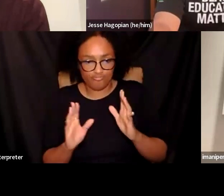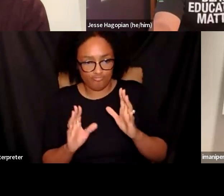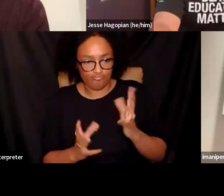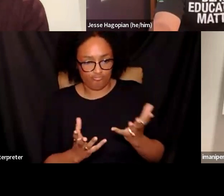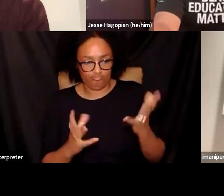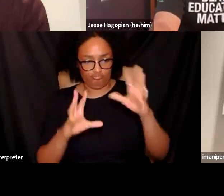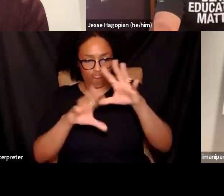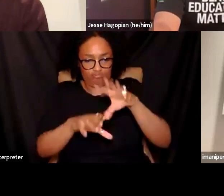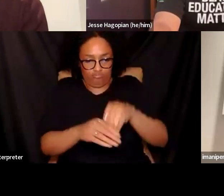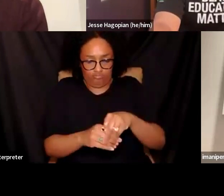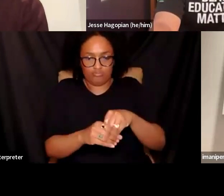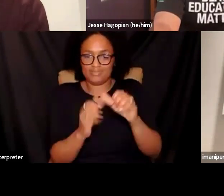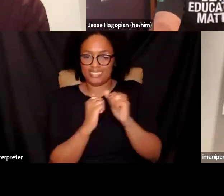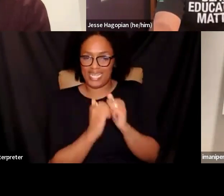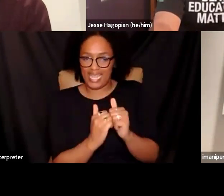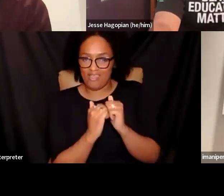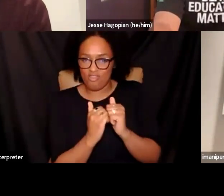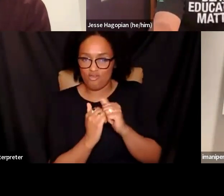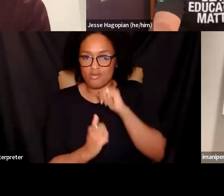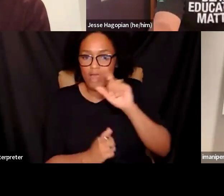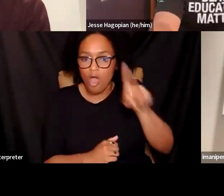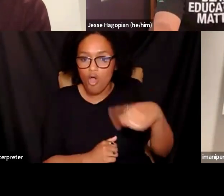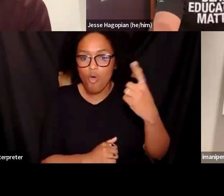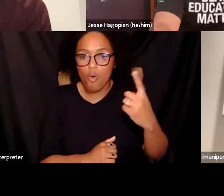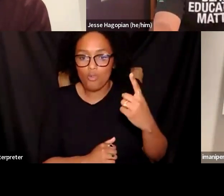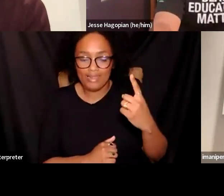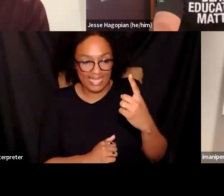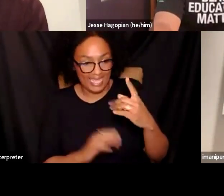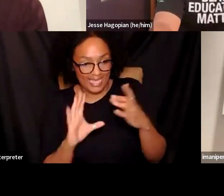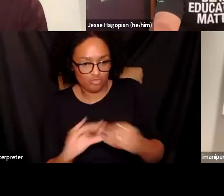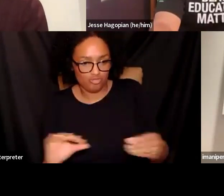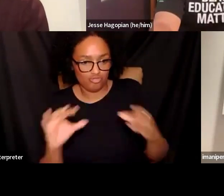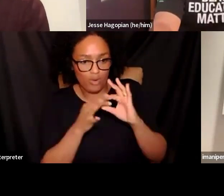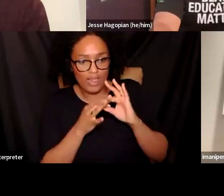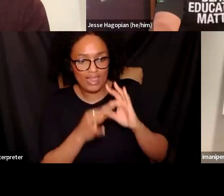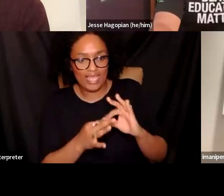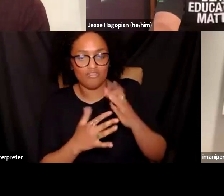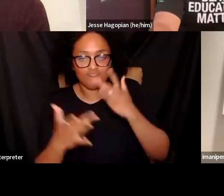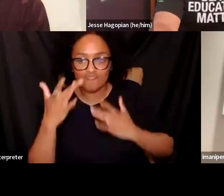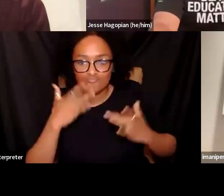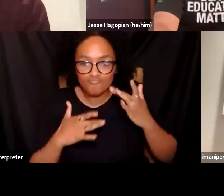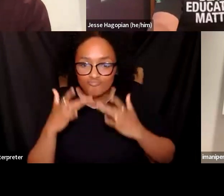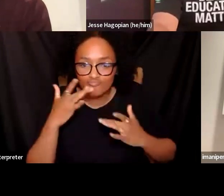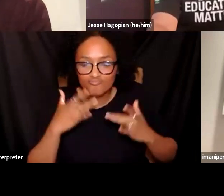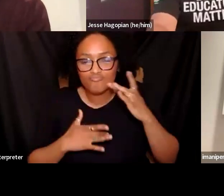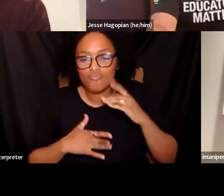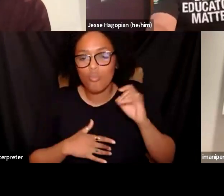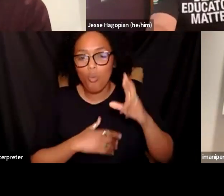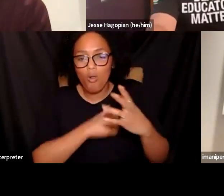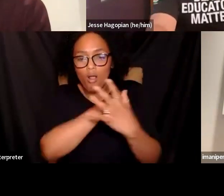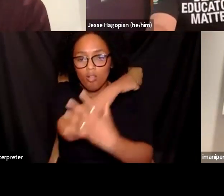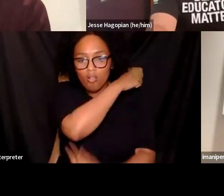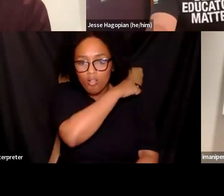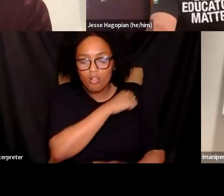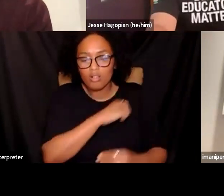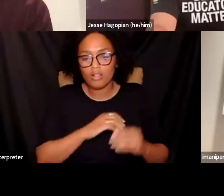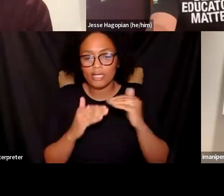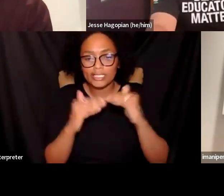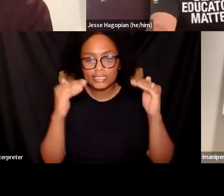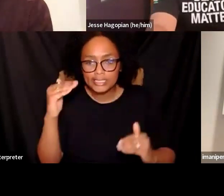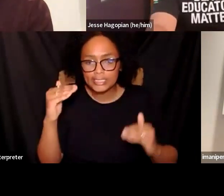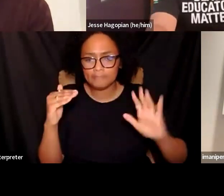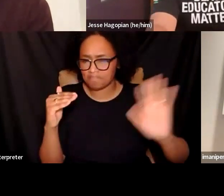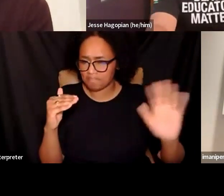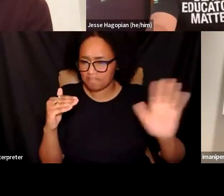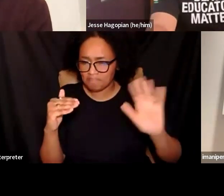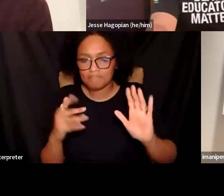narrative of kind of deficiency, right? Or a narrative of lack. So that's why the Black education timeline